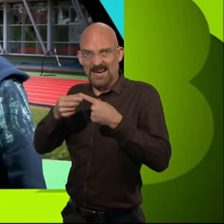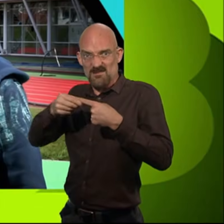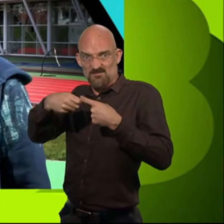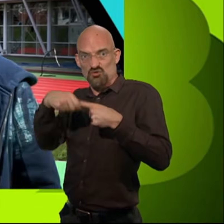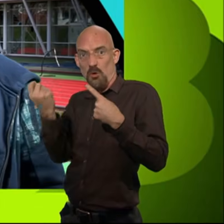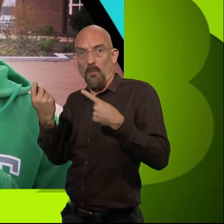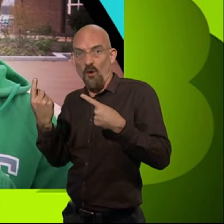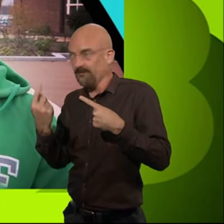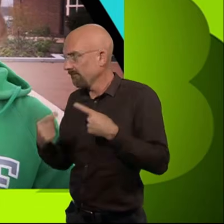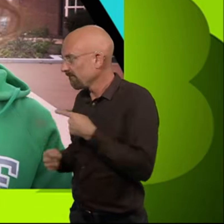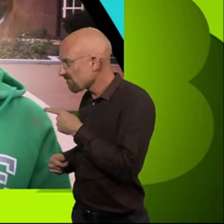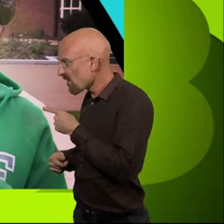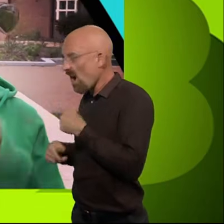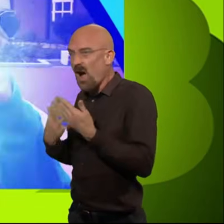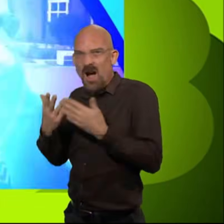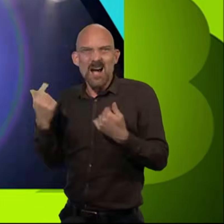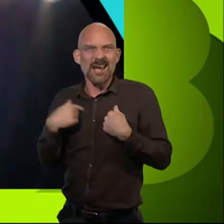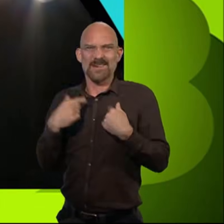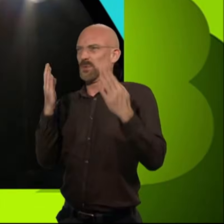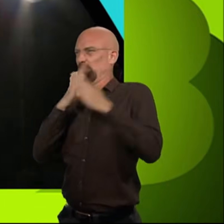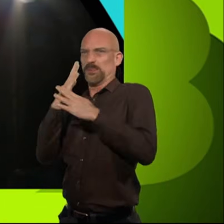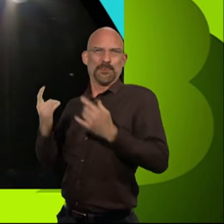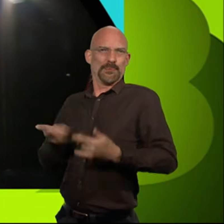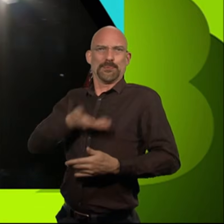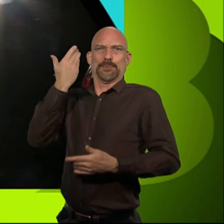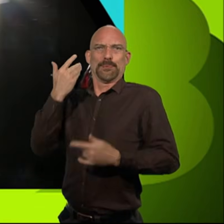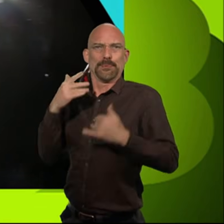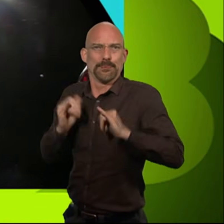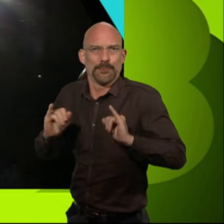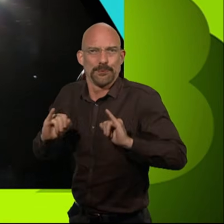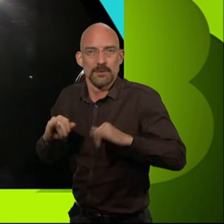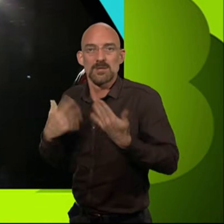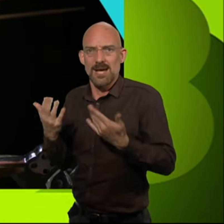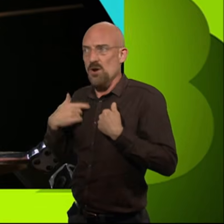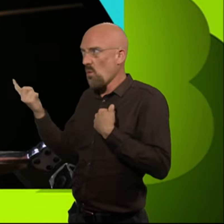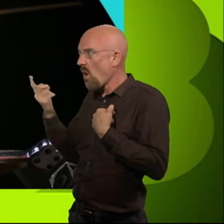whiffy when I go in search of sweat. Oh, grim. And this man reveals a